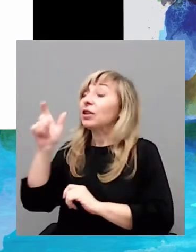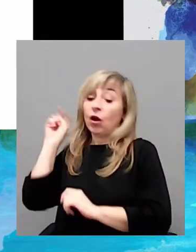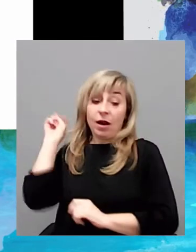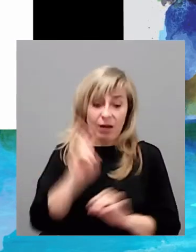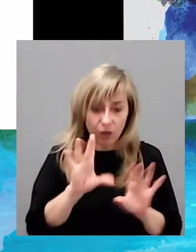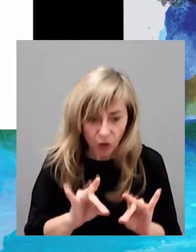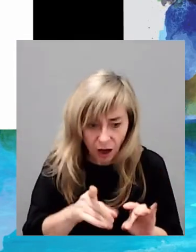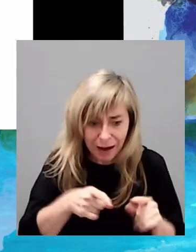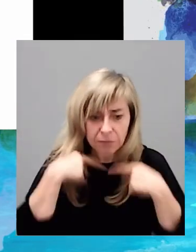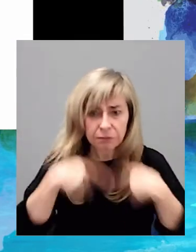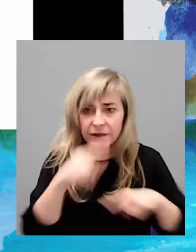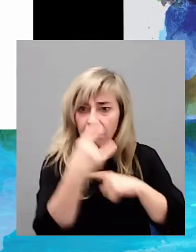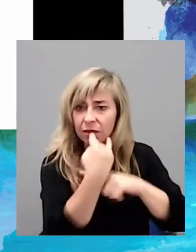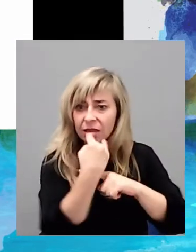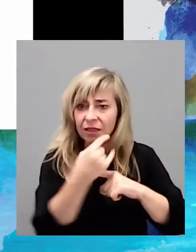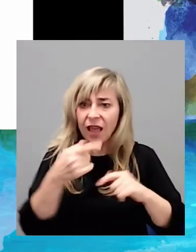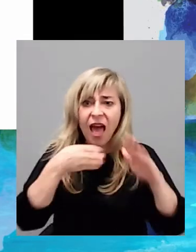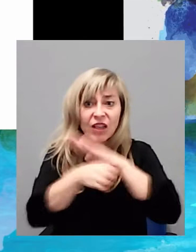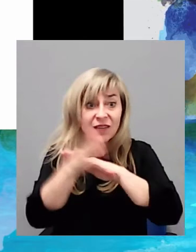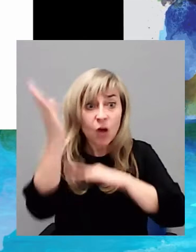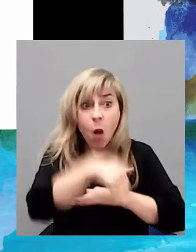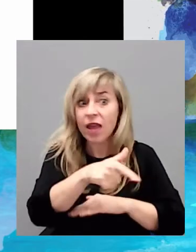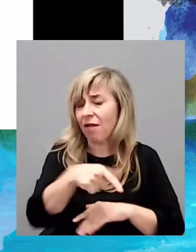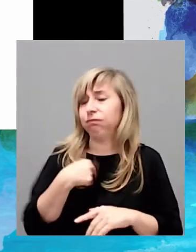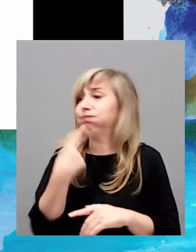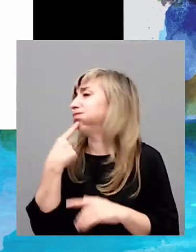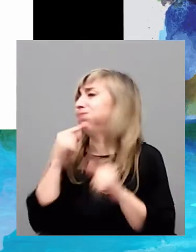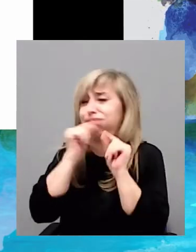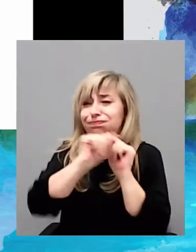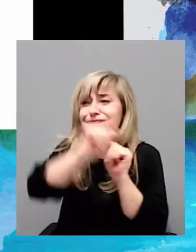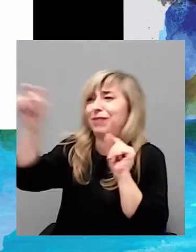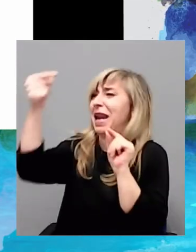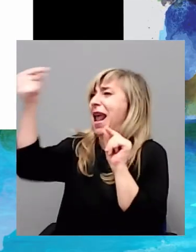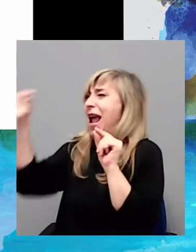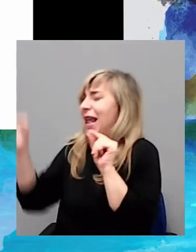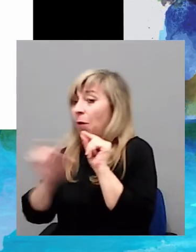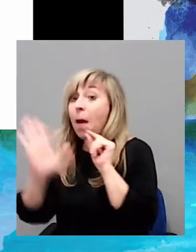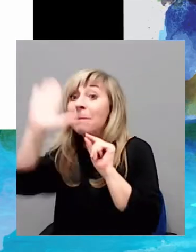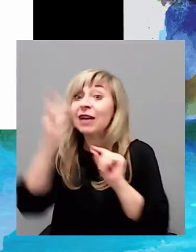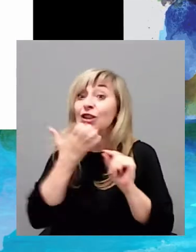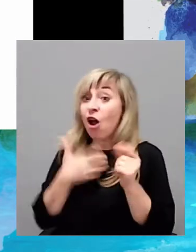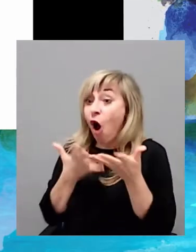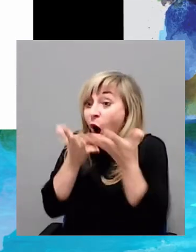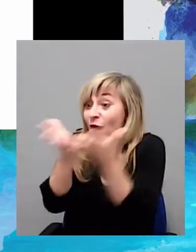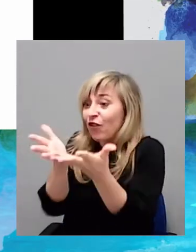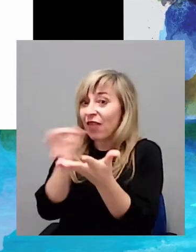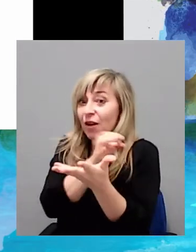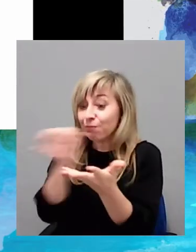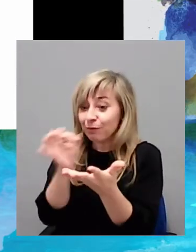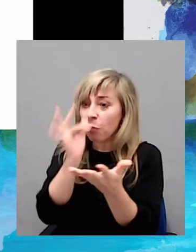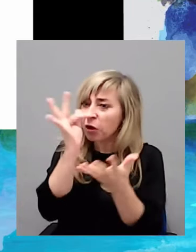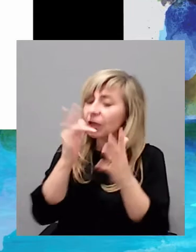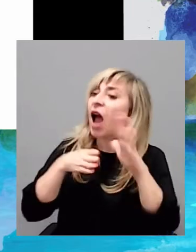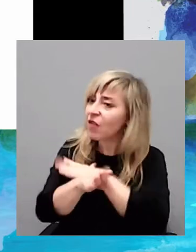And is a big advantage, and if you don't offer it, it's a real handicap for your business. And of